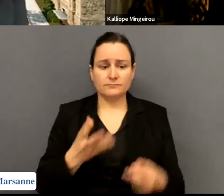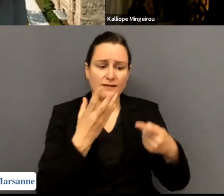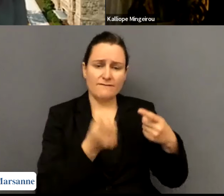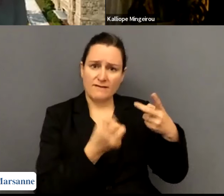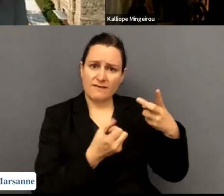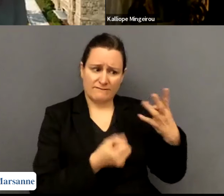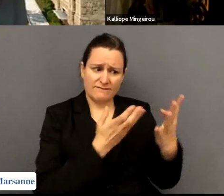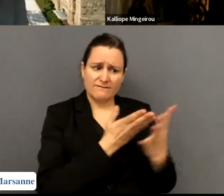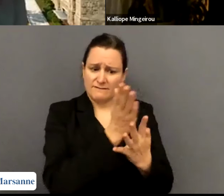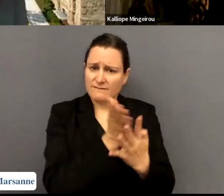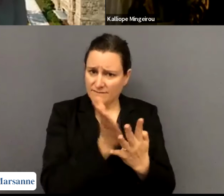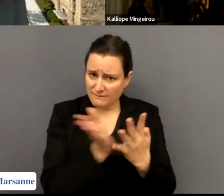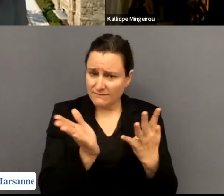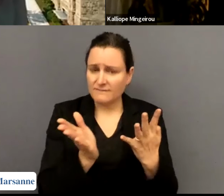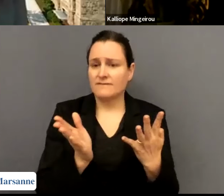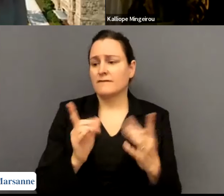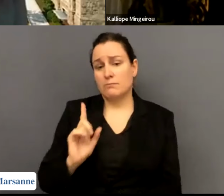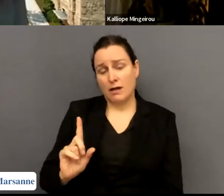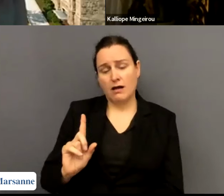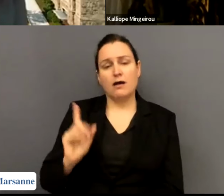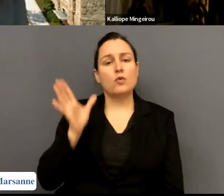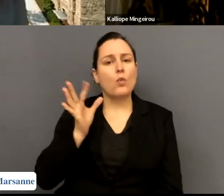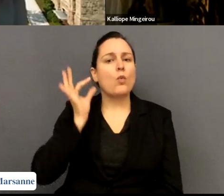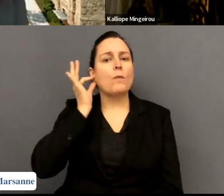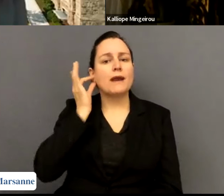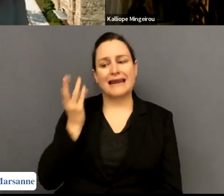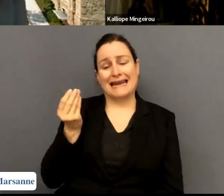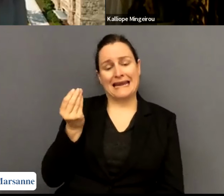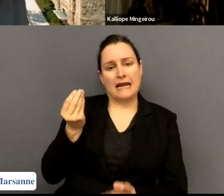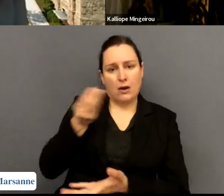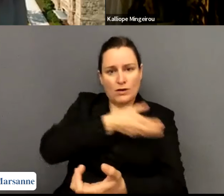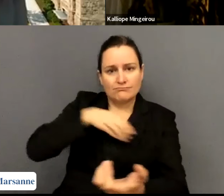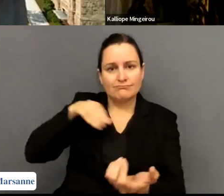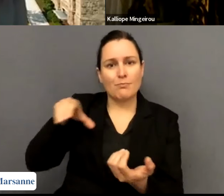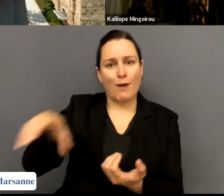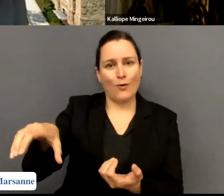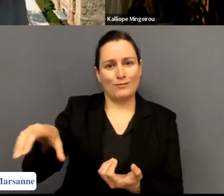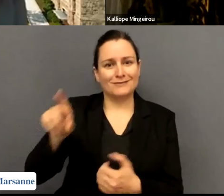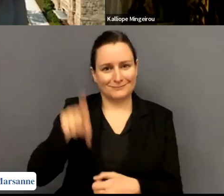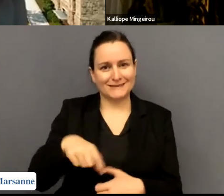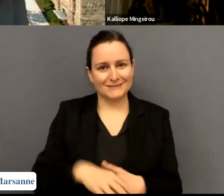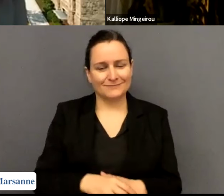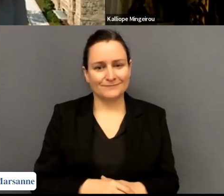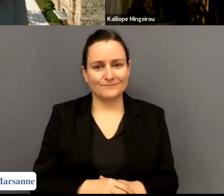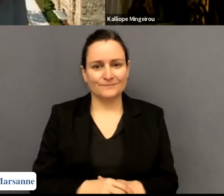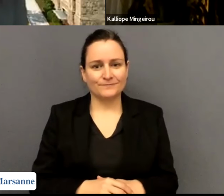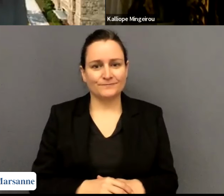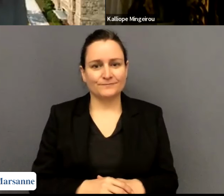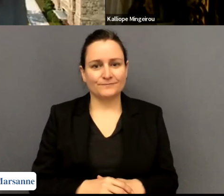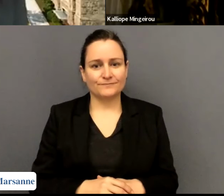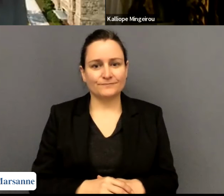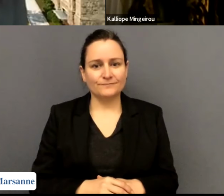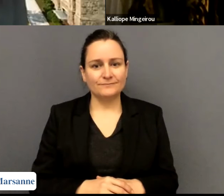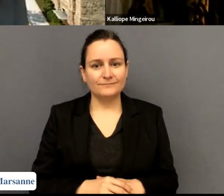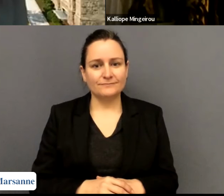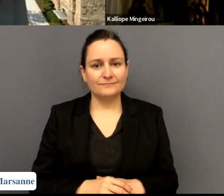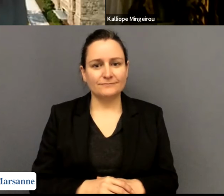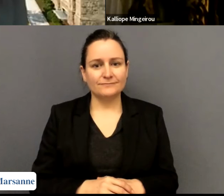empowerment more broadly. And unfortunately, we have heard very clearly that so far, the application of